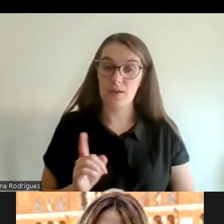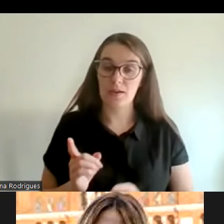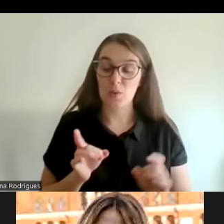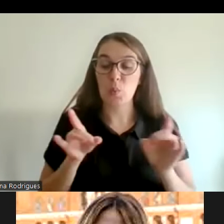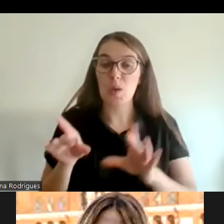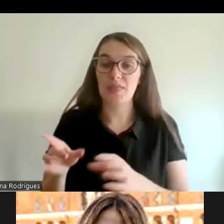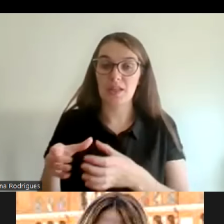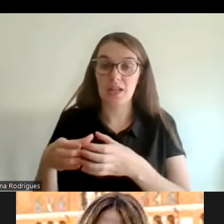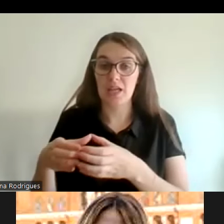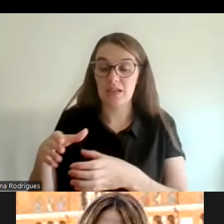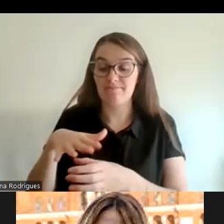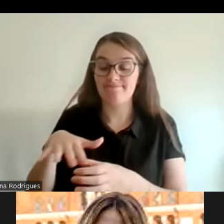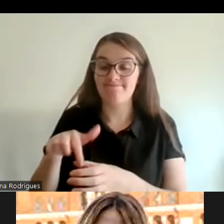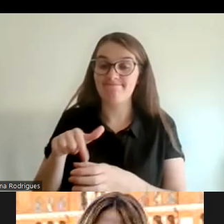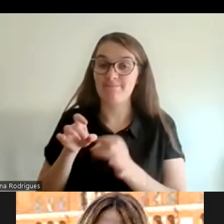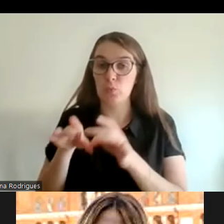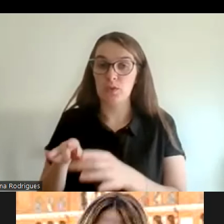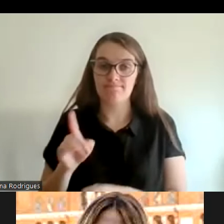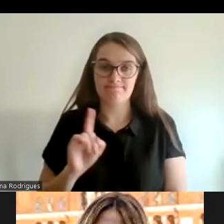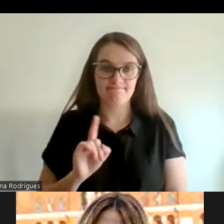minorities. This is